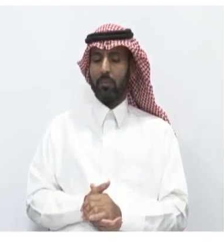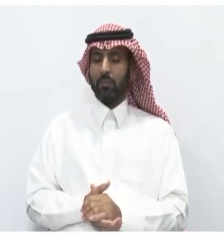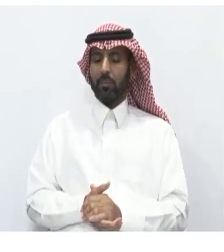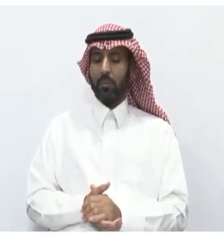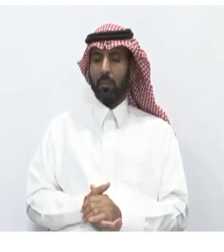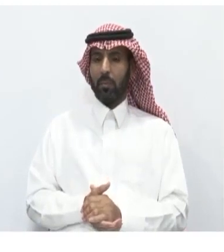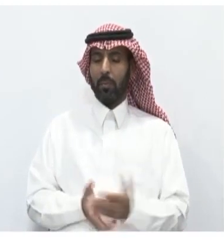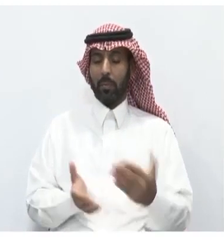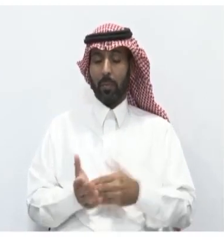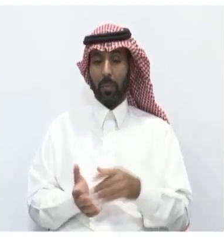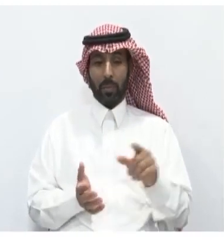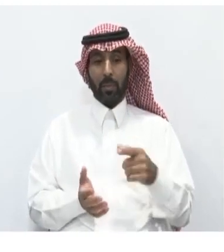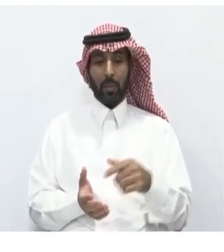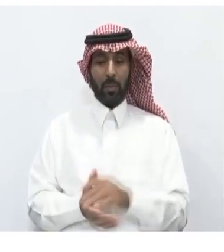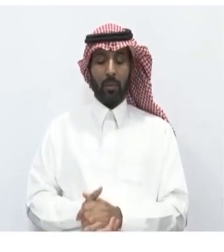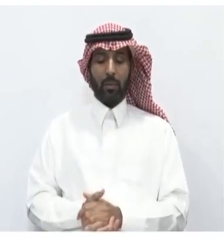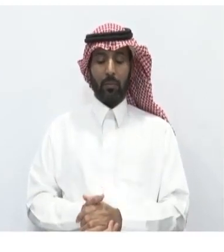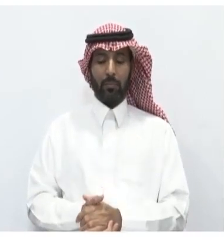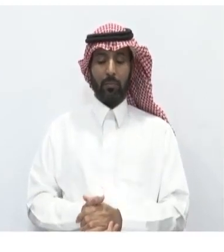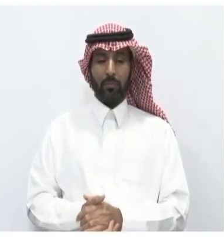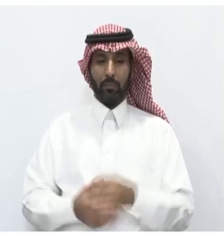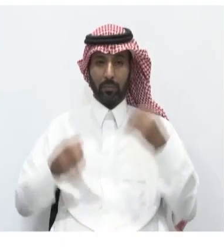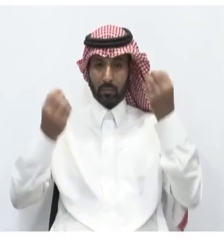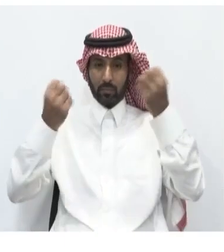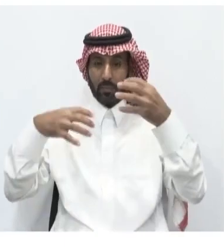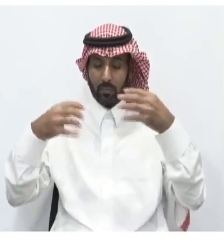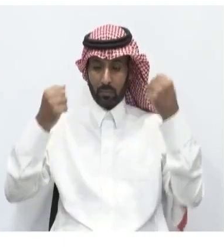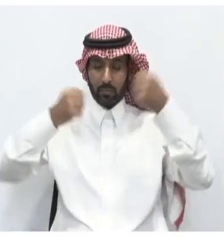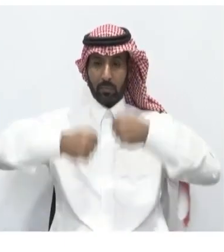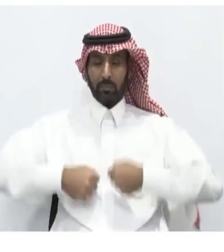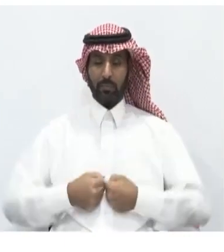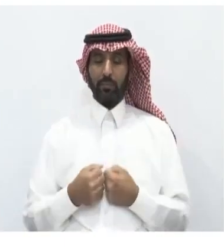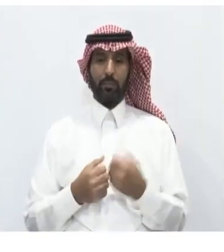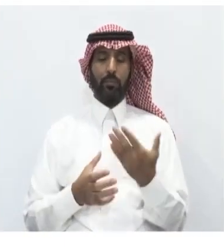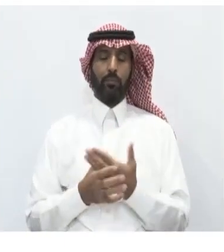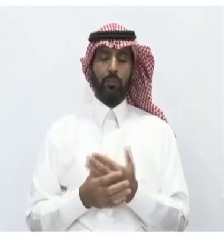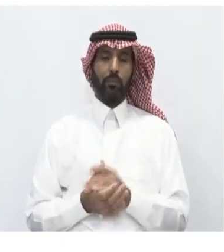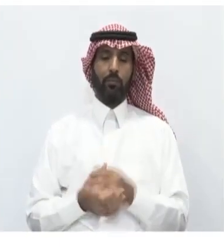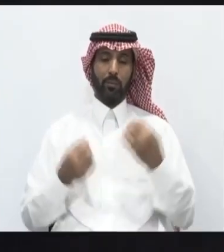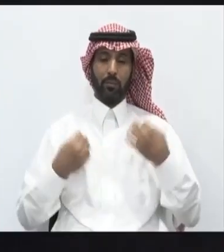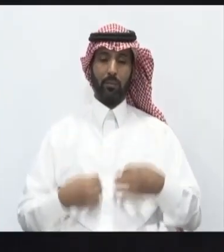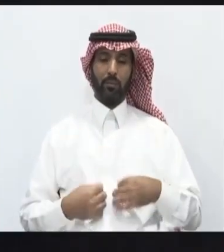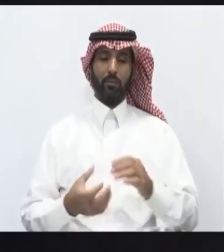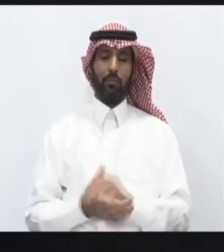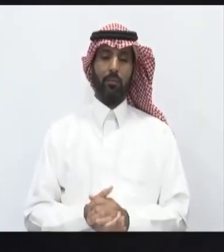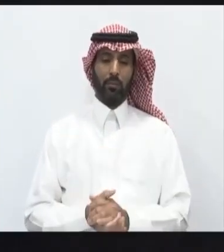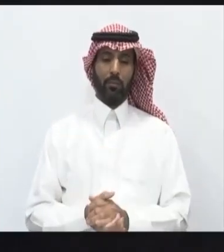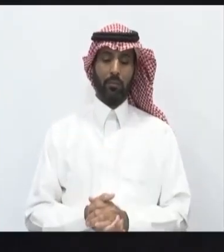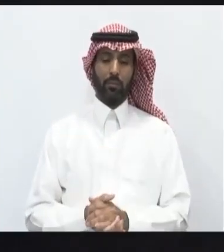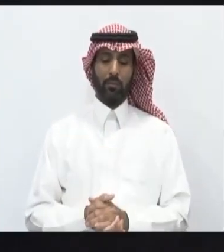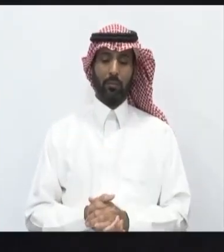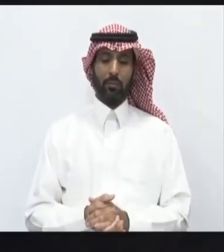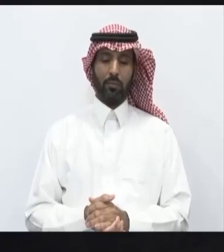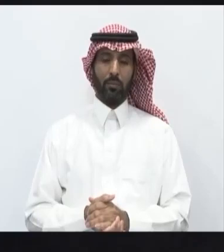So let's check these items now. Rain jacket. Yes, of course, because when it rains, you wear the jacket and you will be